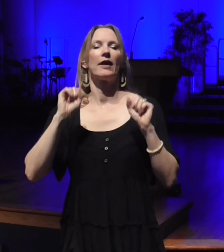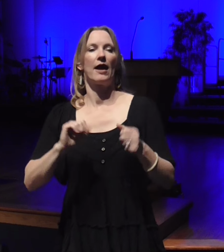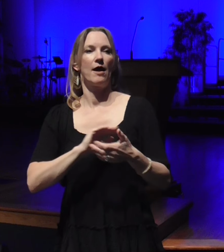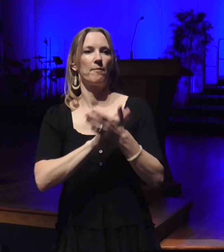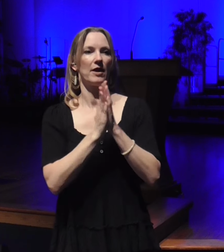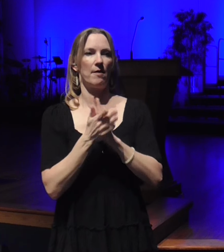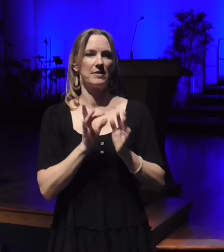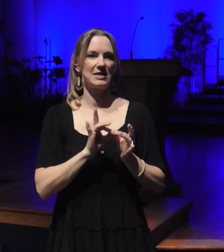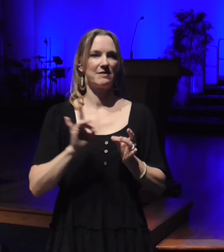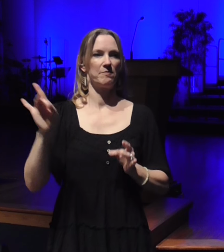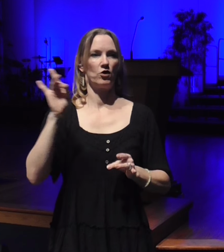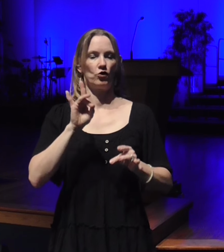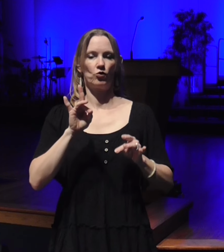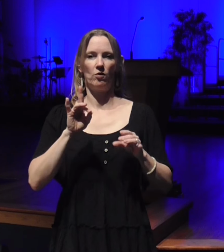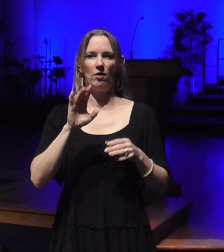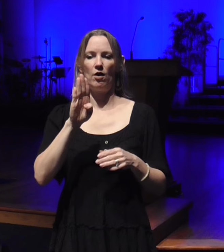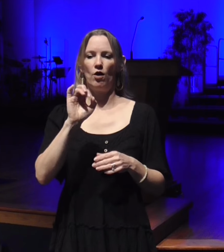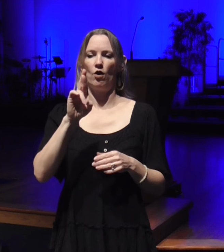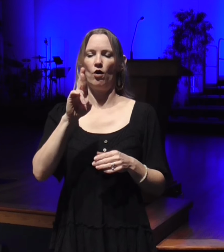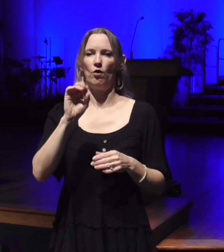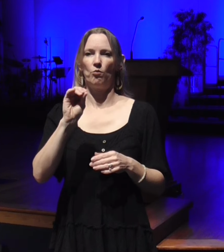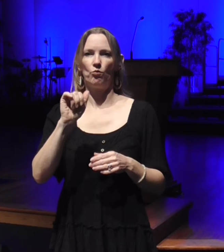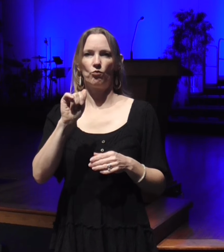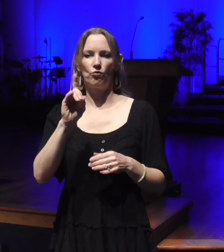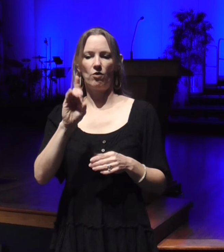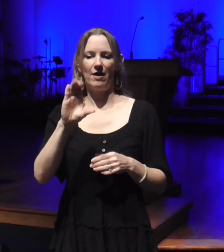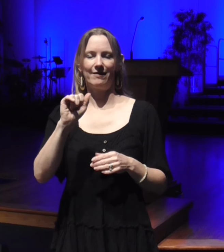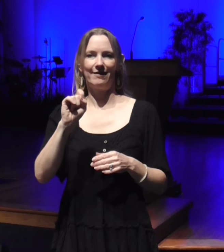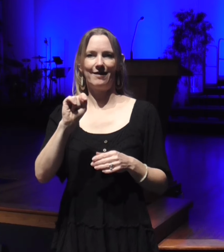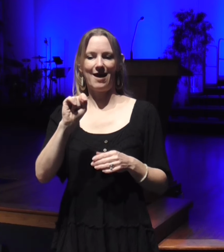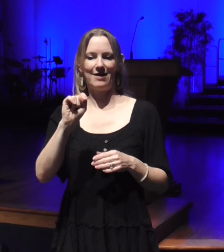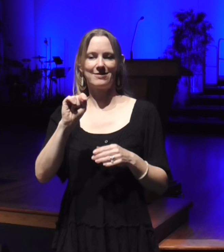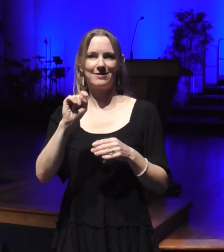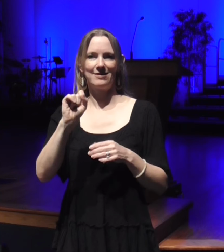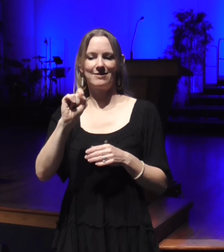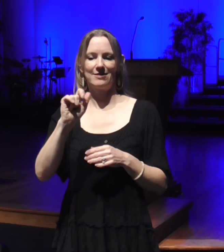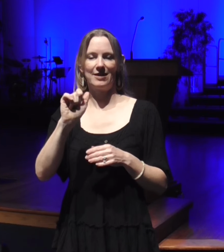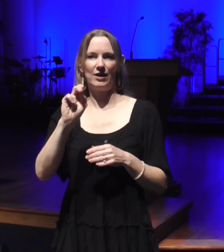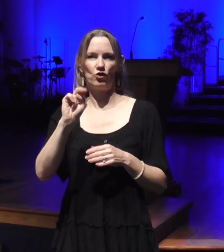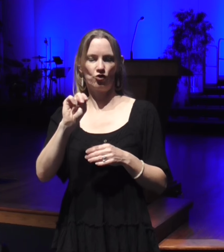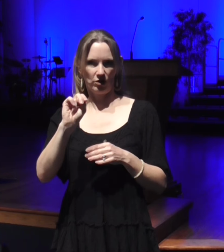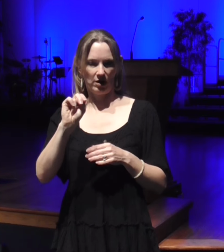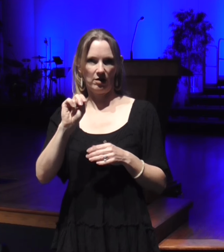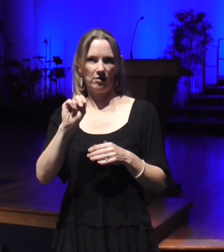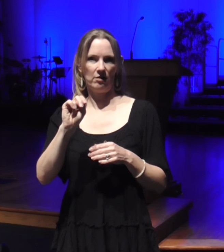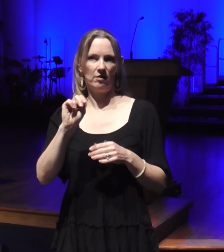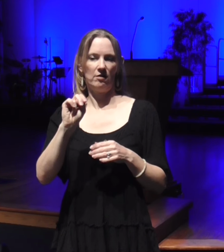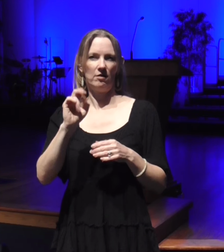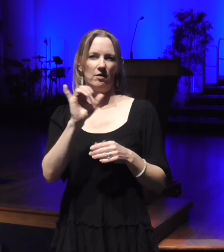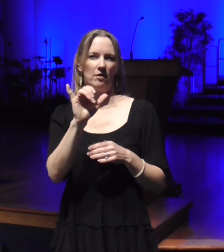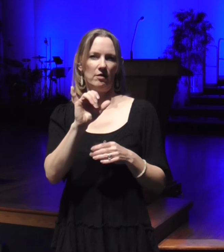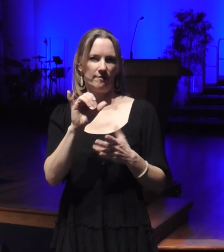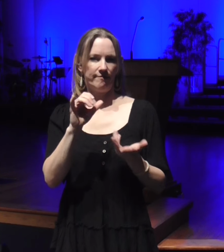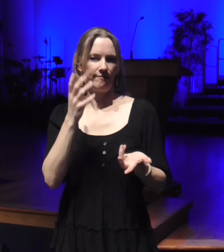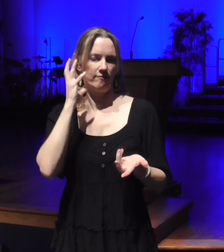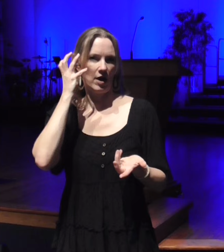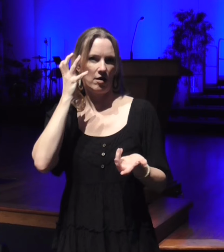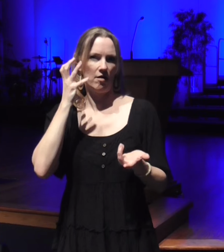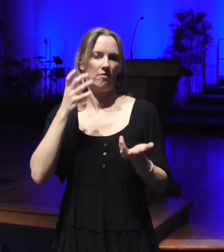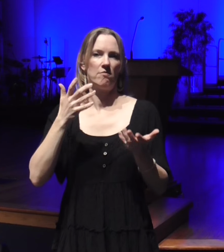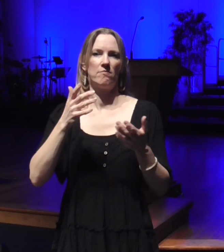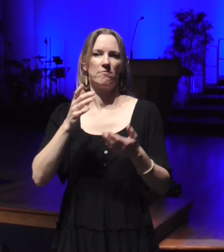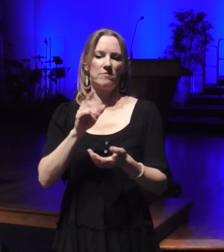called spiritual broadcast stations. Each of us is a spiritual broadcast station. And as we